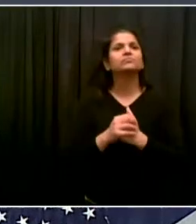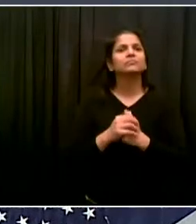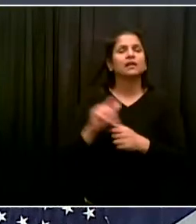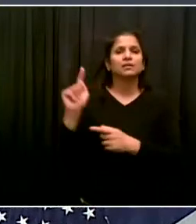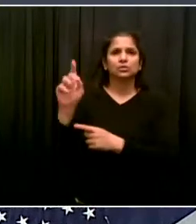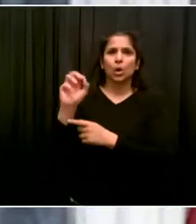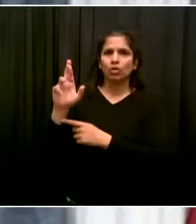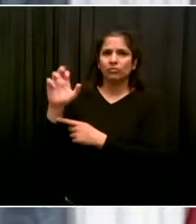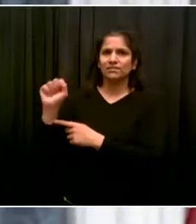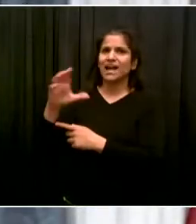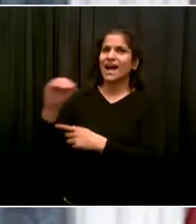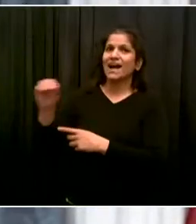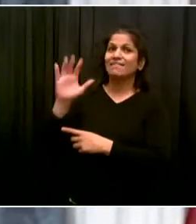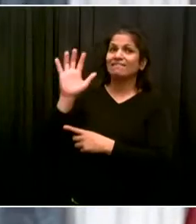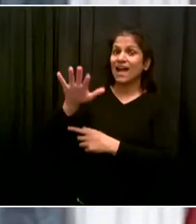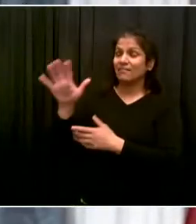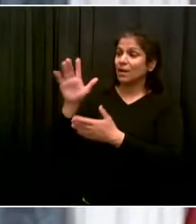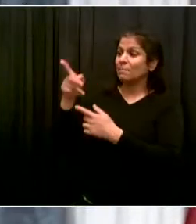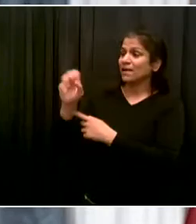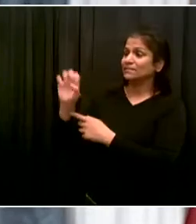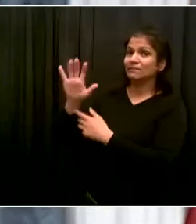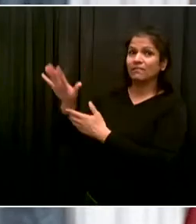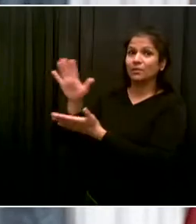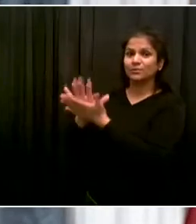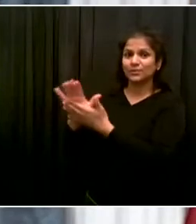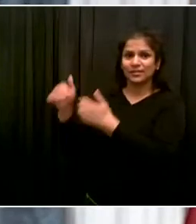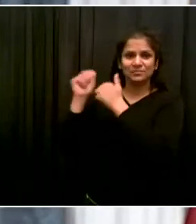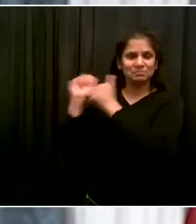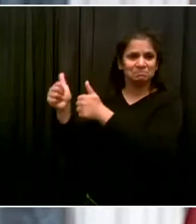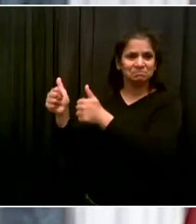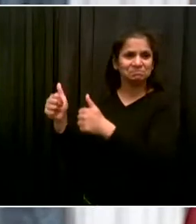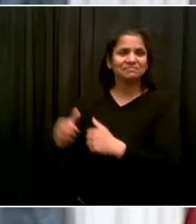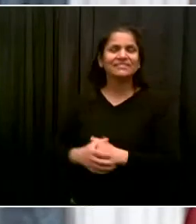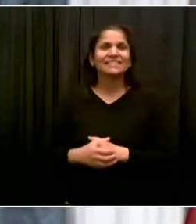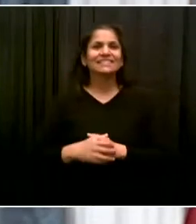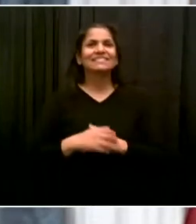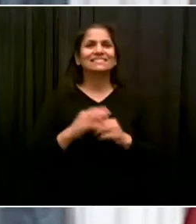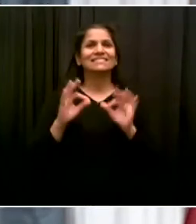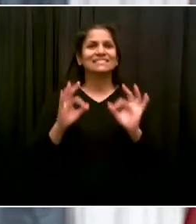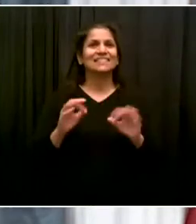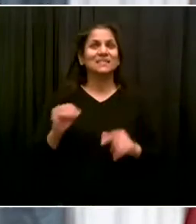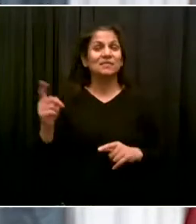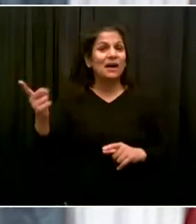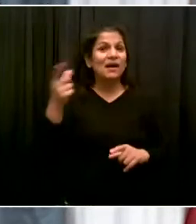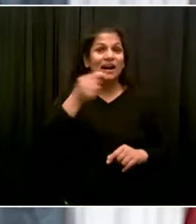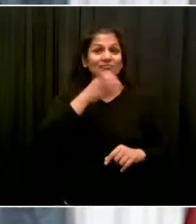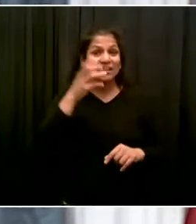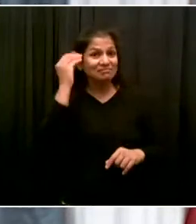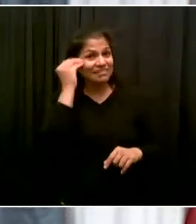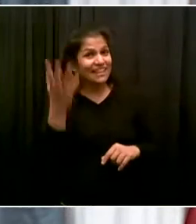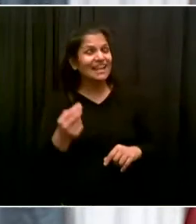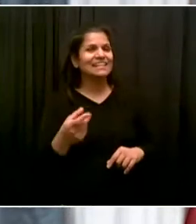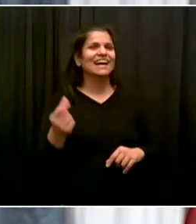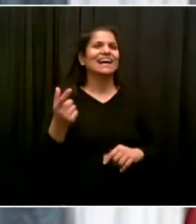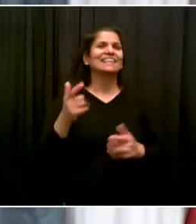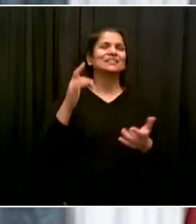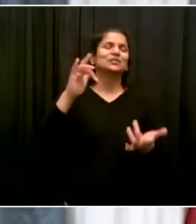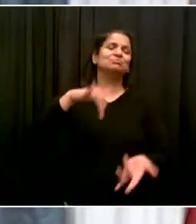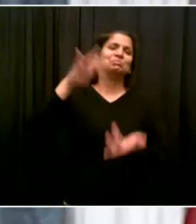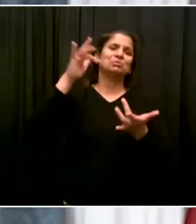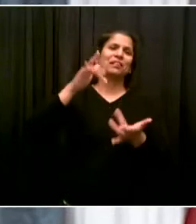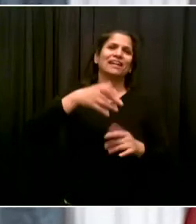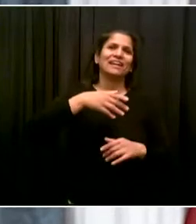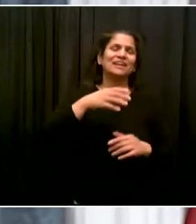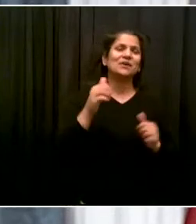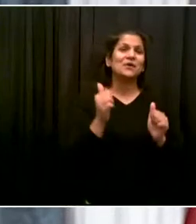you have to get there because that energy comes from the smoothies that they're making from the fresh vegetables and fruits they're growing at the top of that building, so you got to